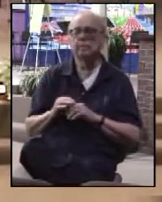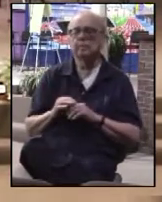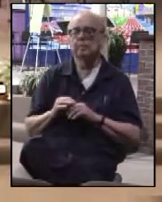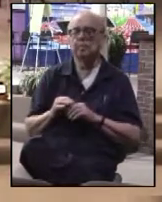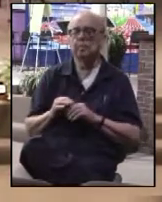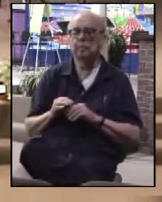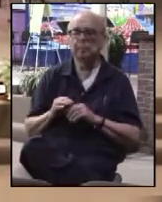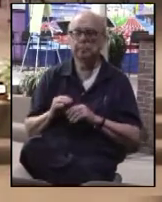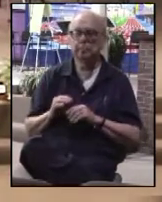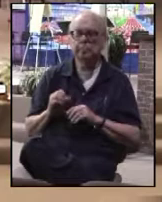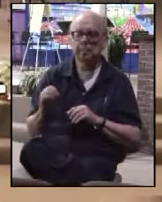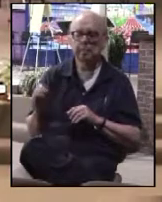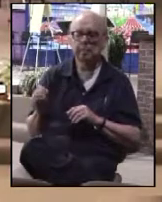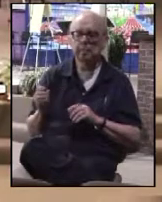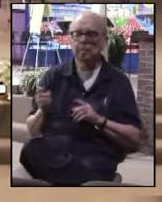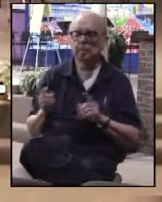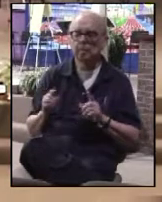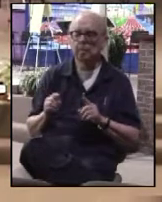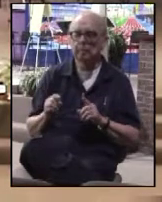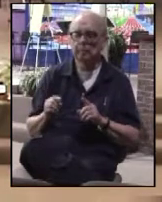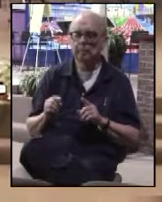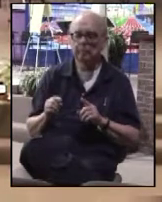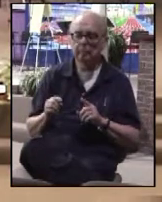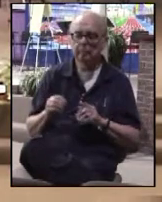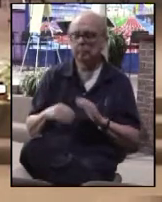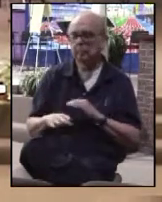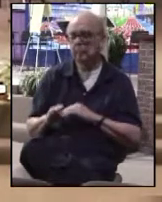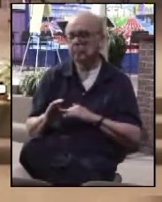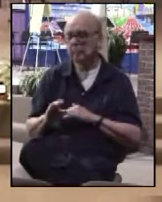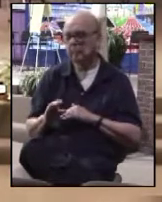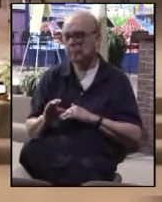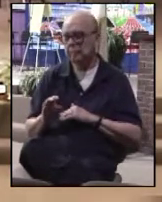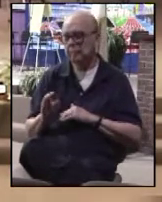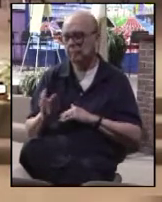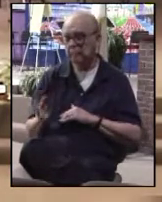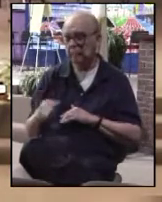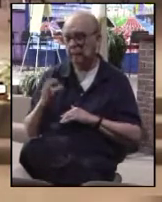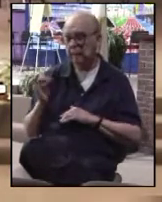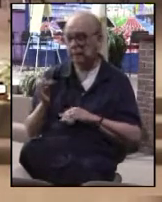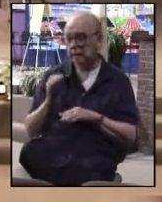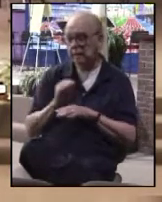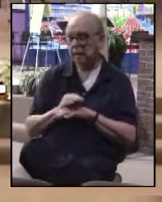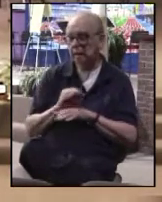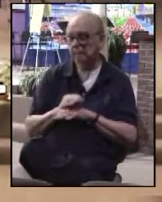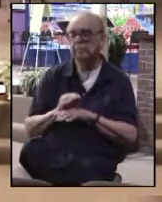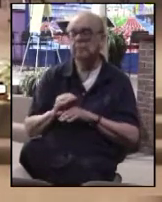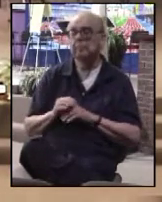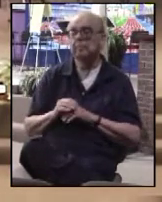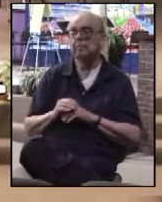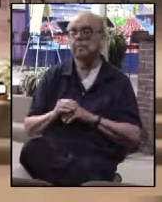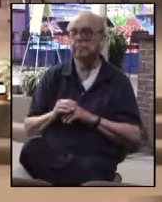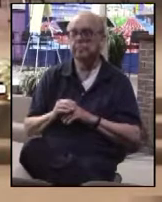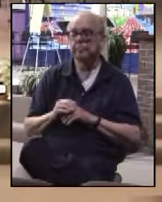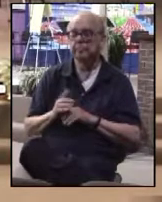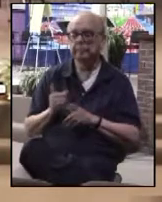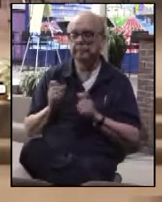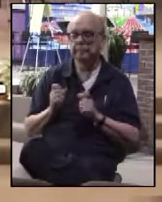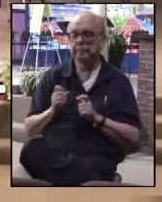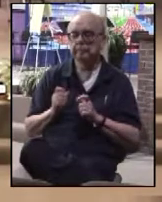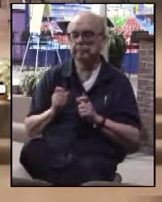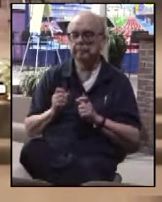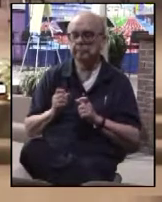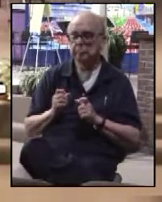and so when you when you're in here on Friday night and all of a sudden